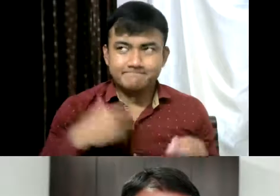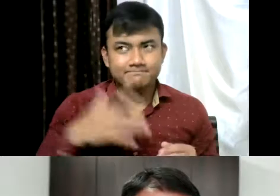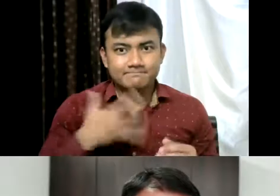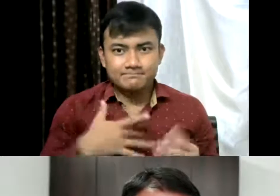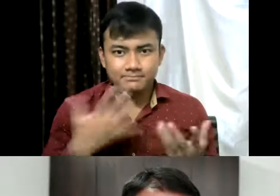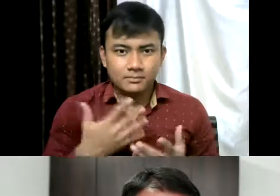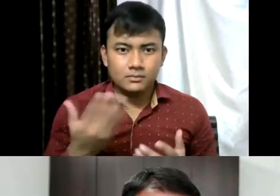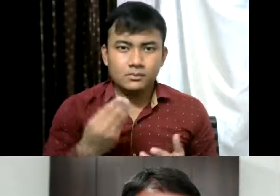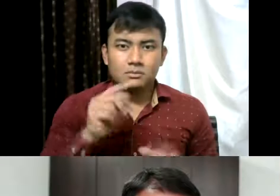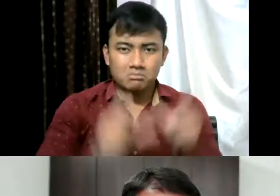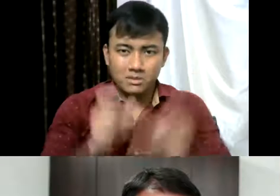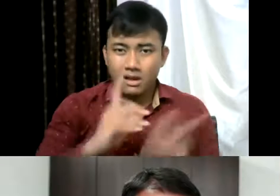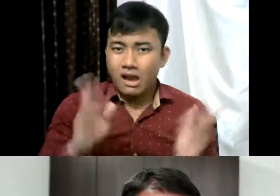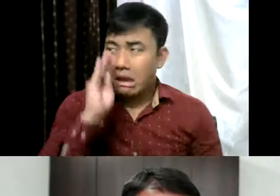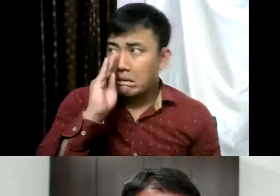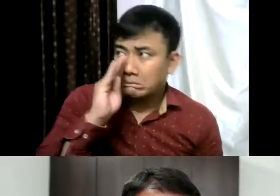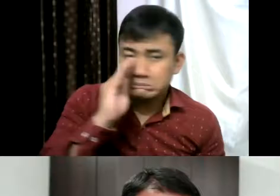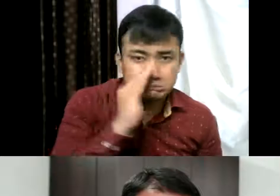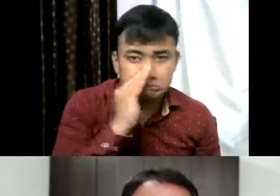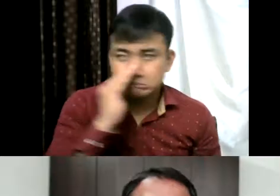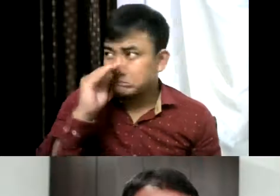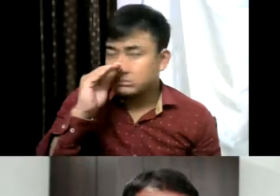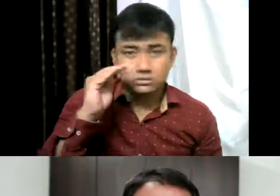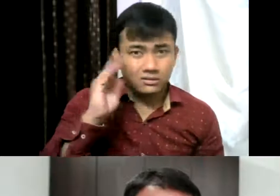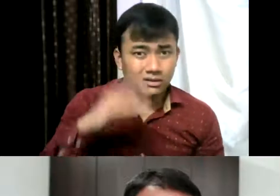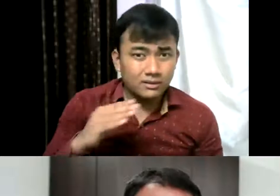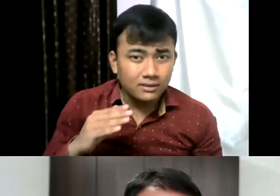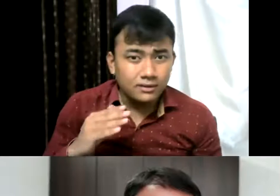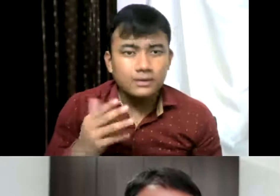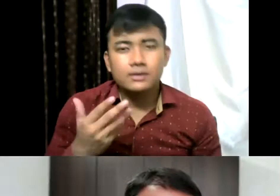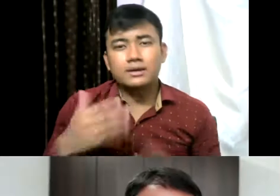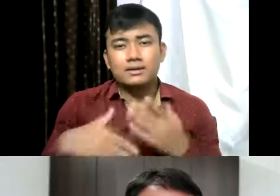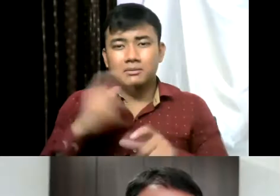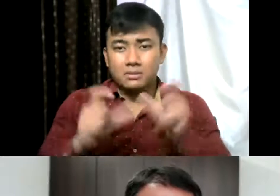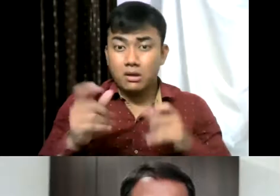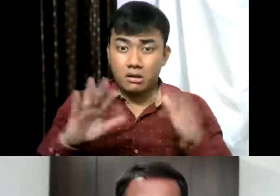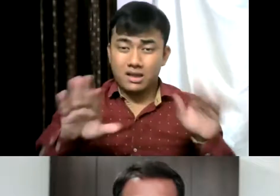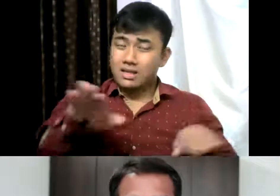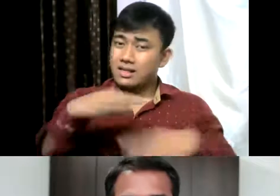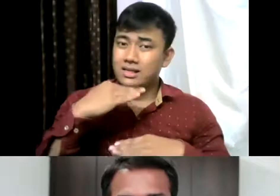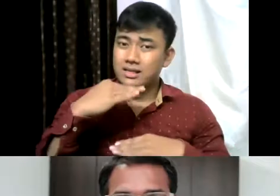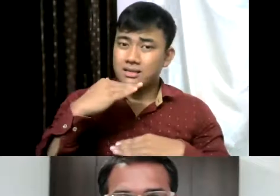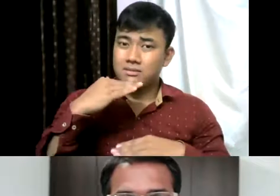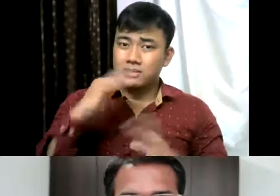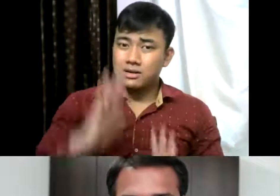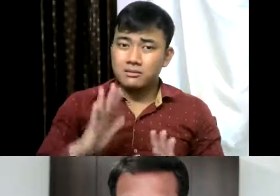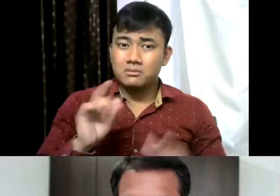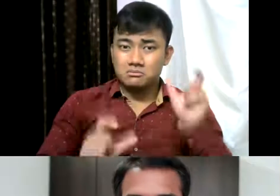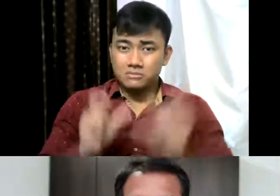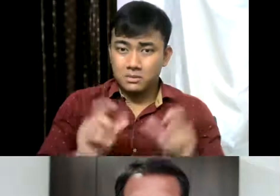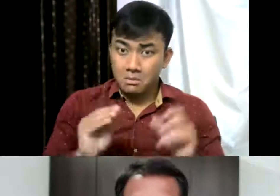much of shame around sex and sexuality. And that's often limiting the ways in which people are able to